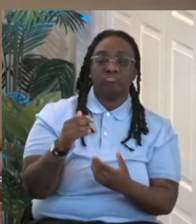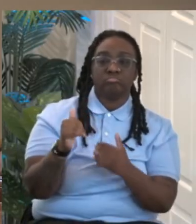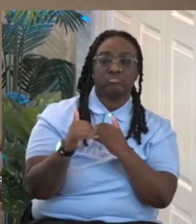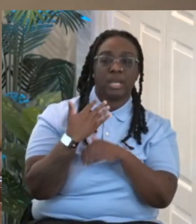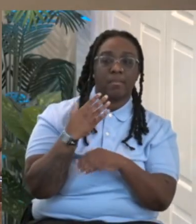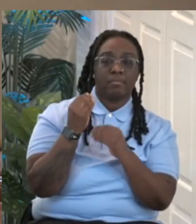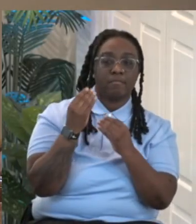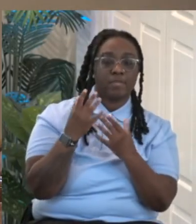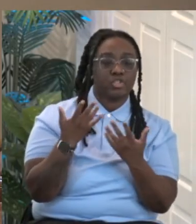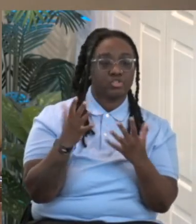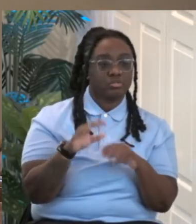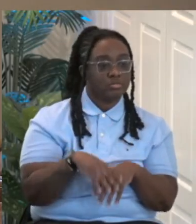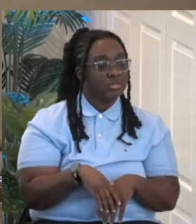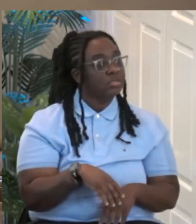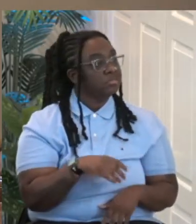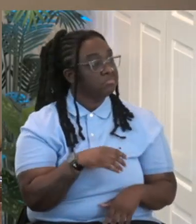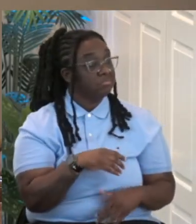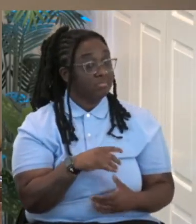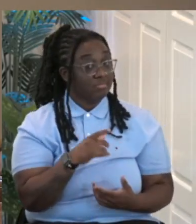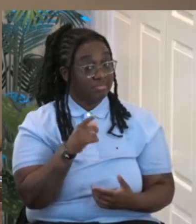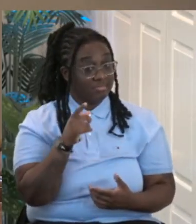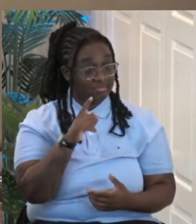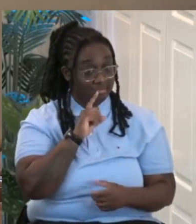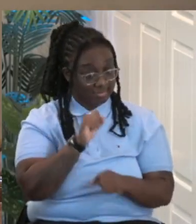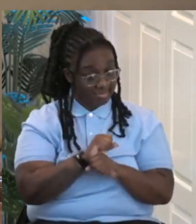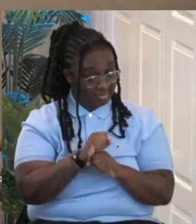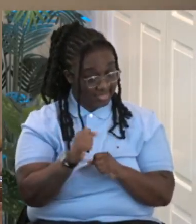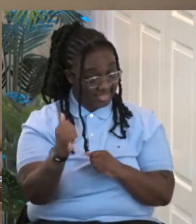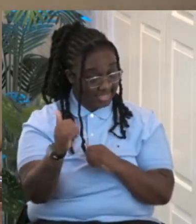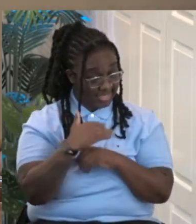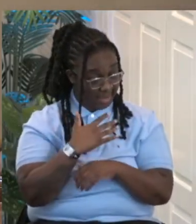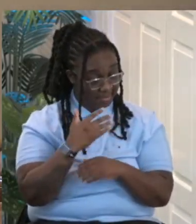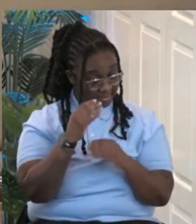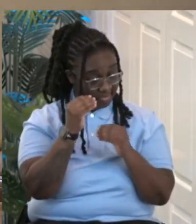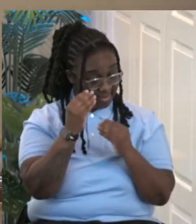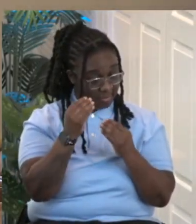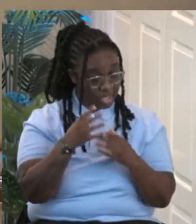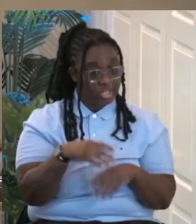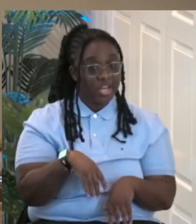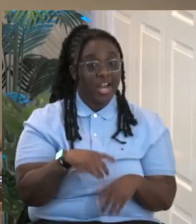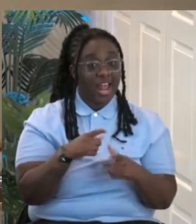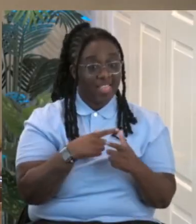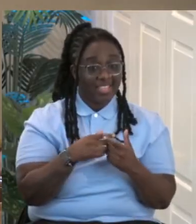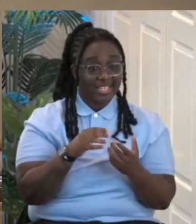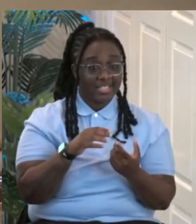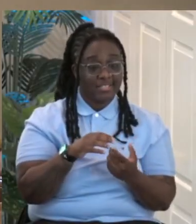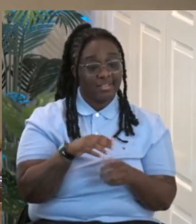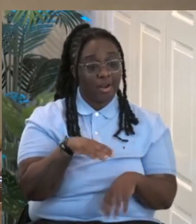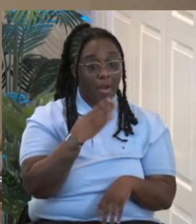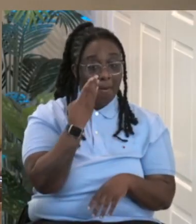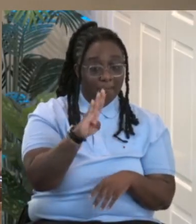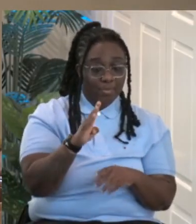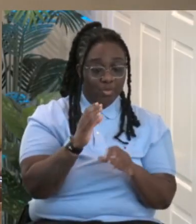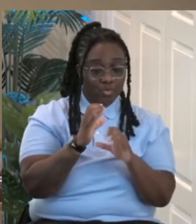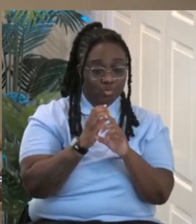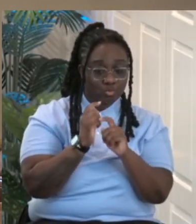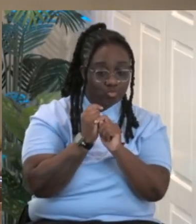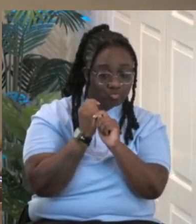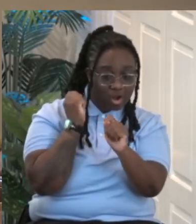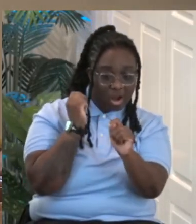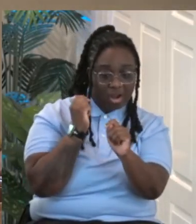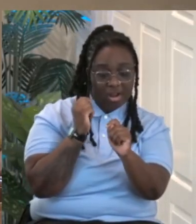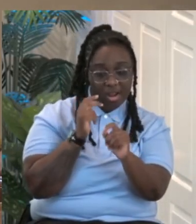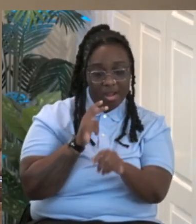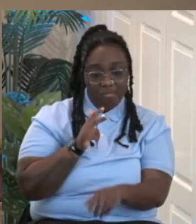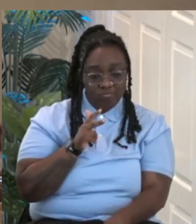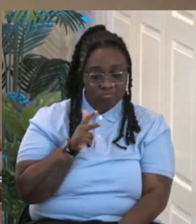goodbye, and that was it. So I get this special delivery, the little truck comes trundling up to Ghost Ranch. They